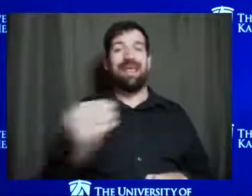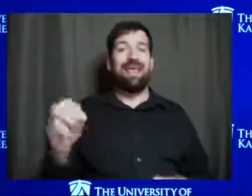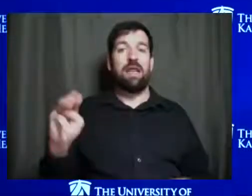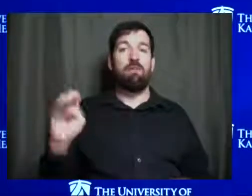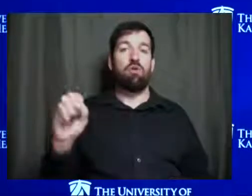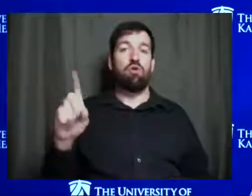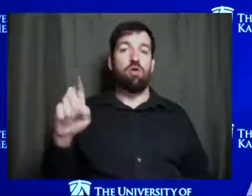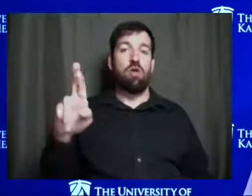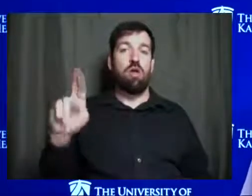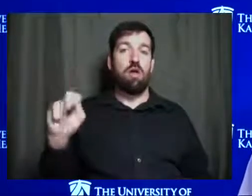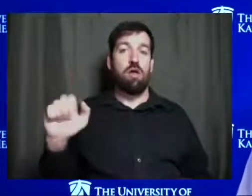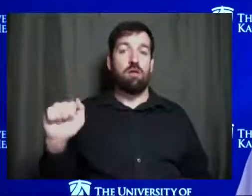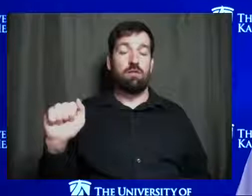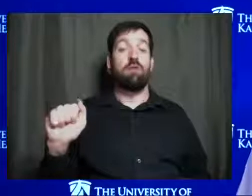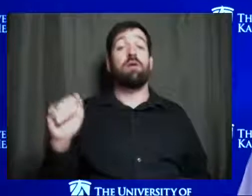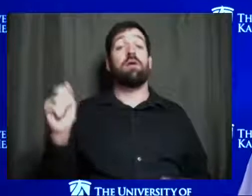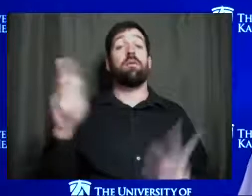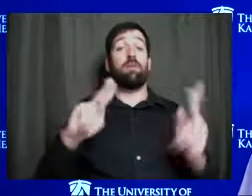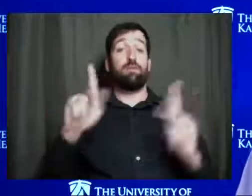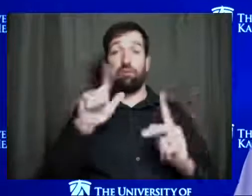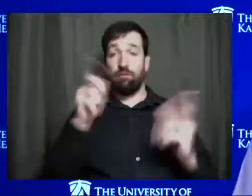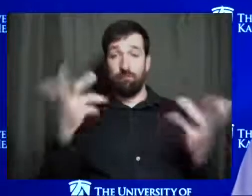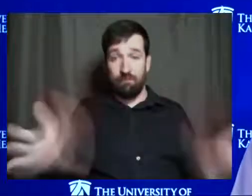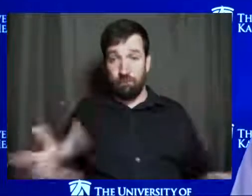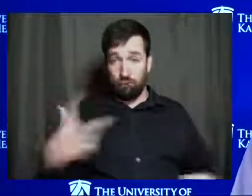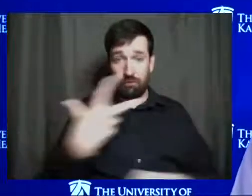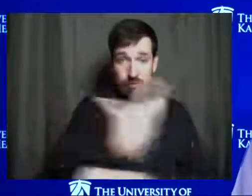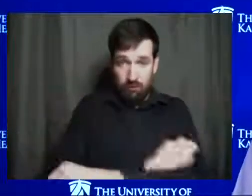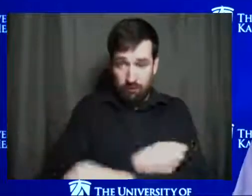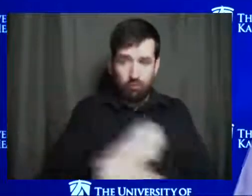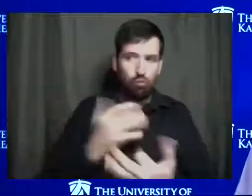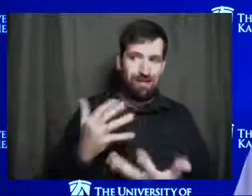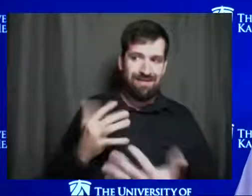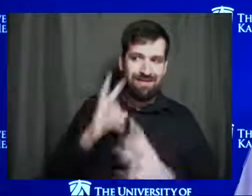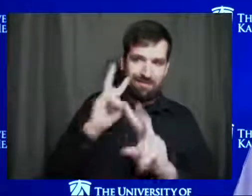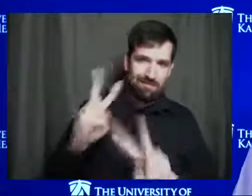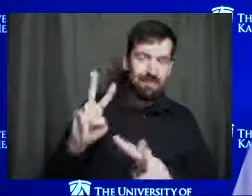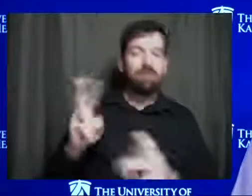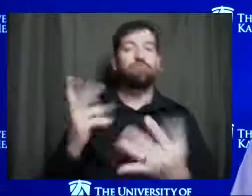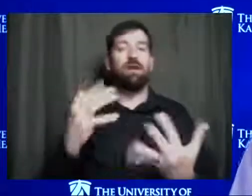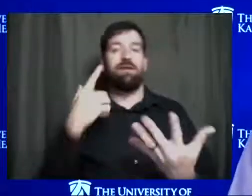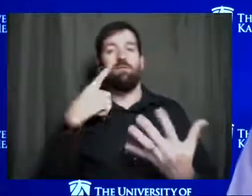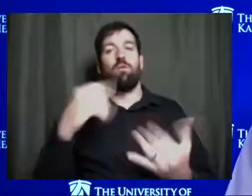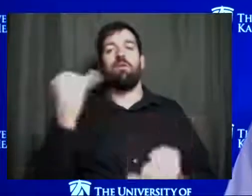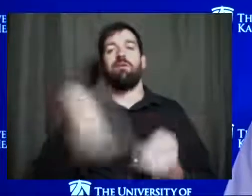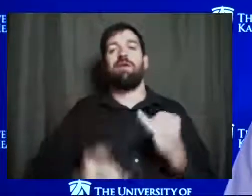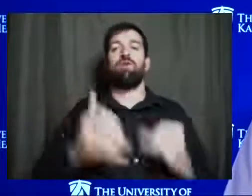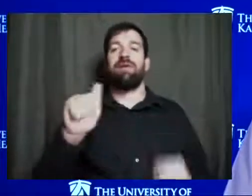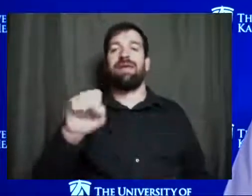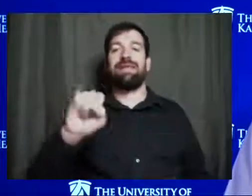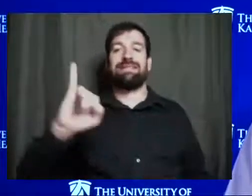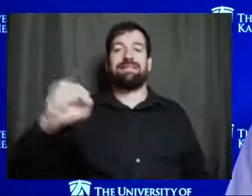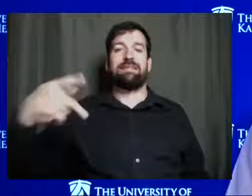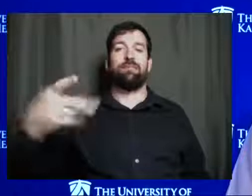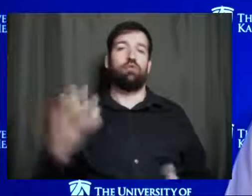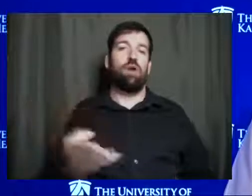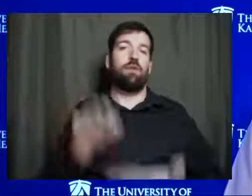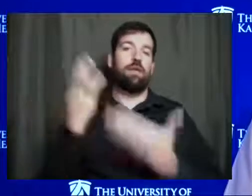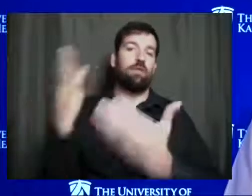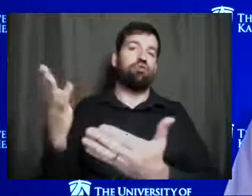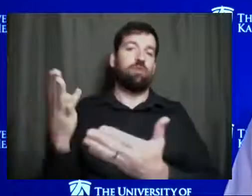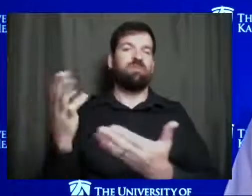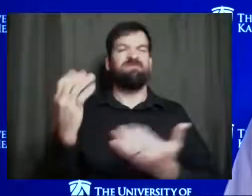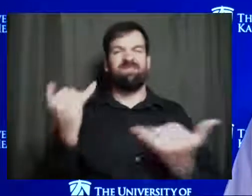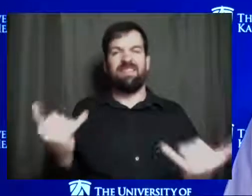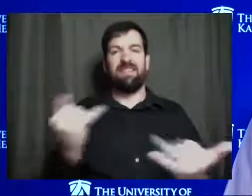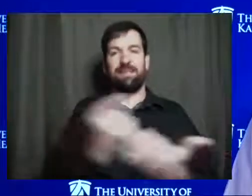got those 2 vaccines were kind of waiting for that. We'll wait for the final ACIP recommendations coming up within this week here